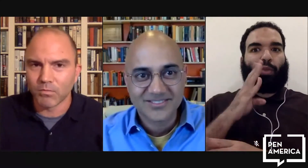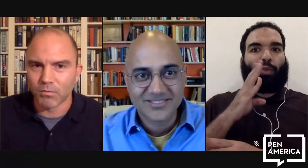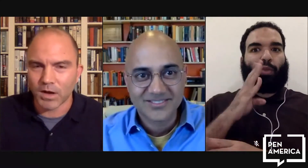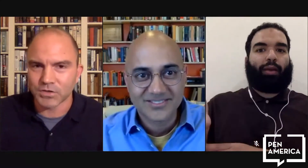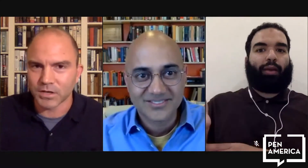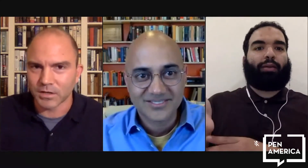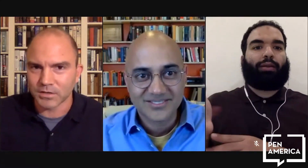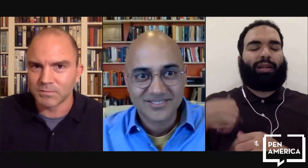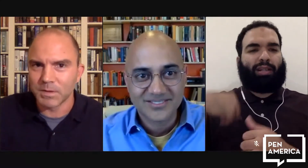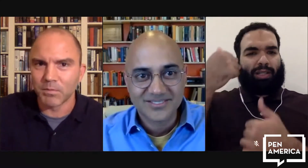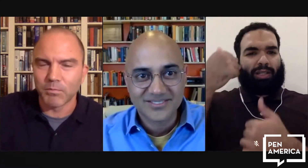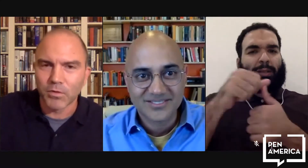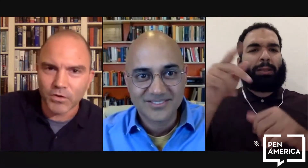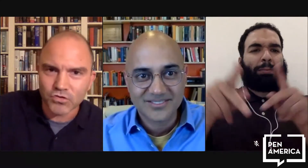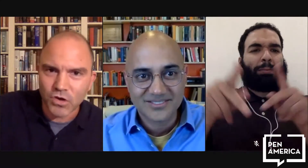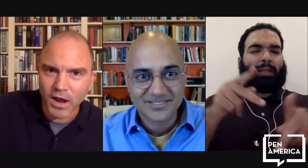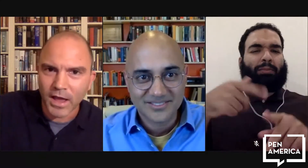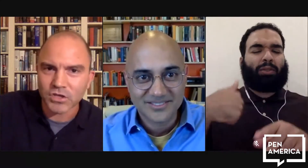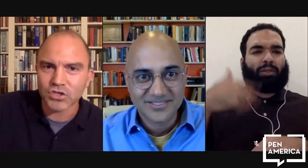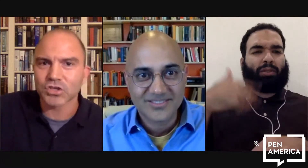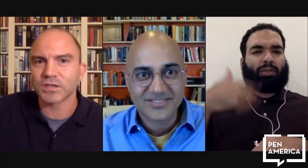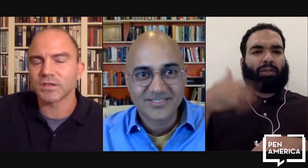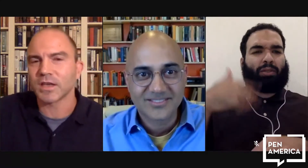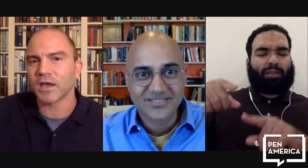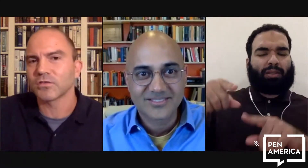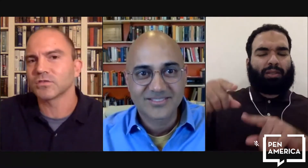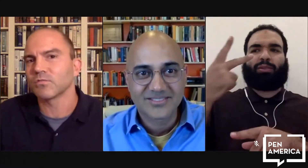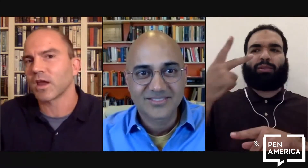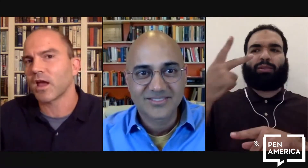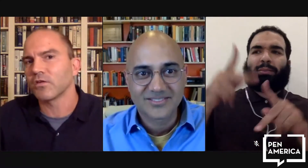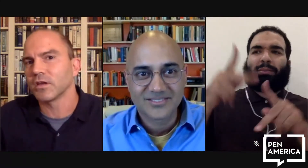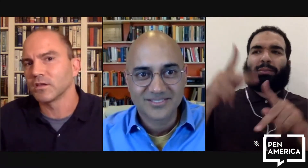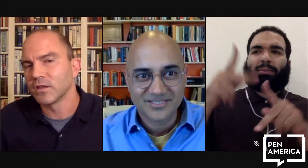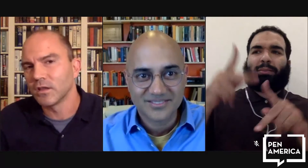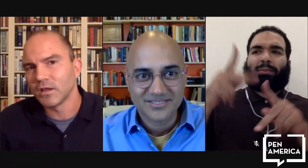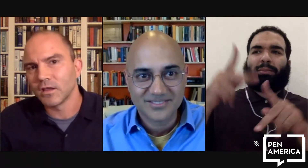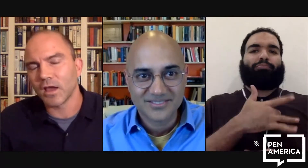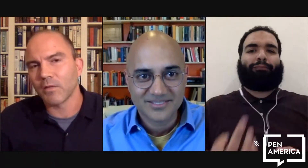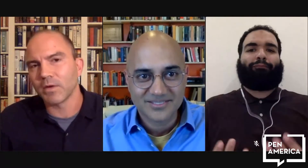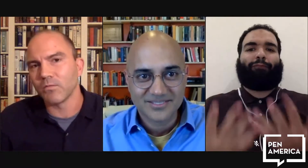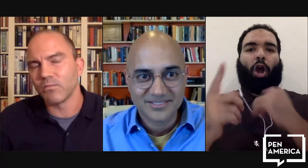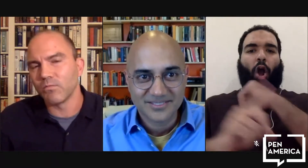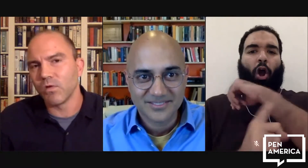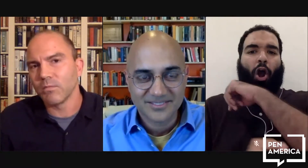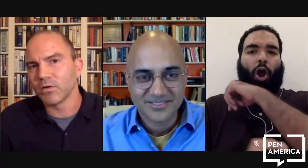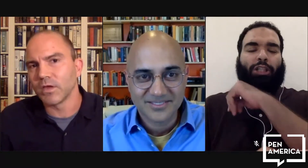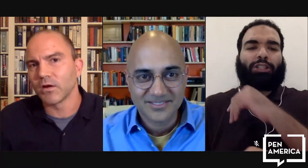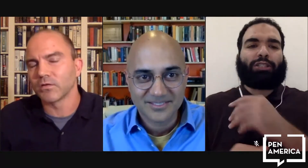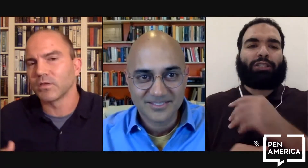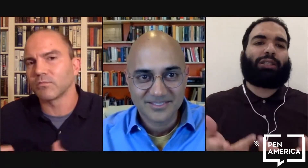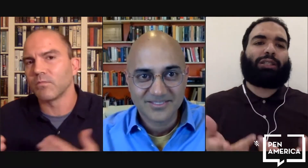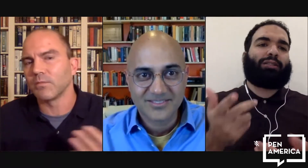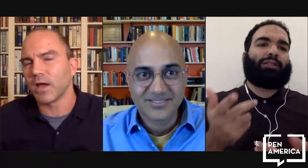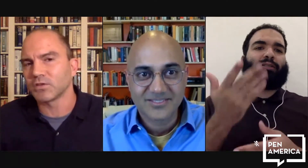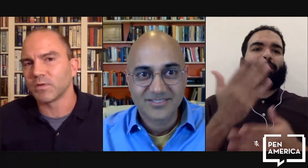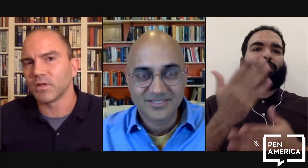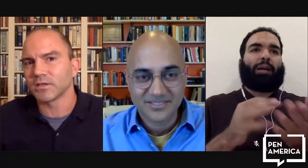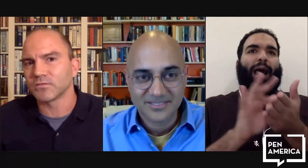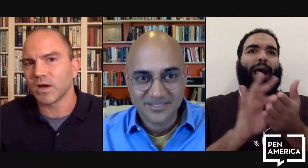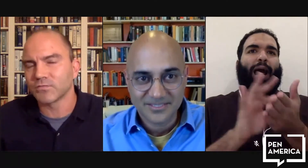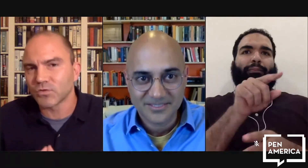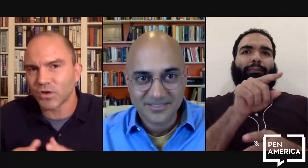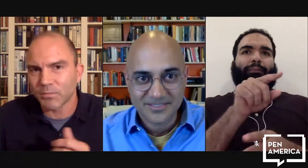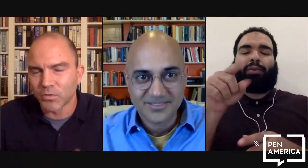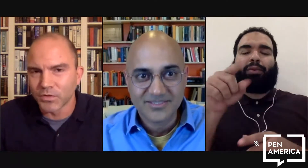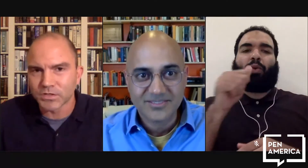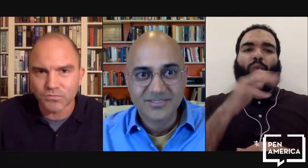people were watching like these people burn their trash at this house. We're counting how many women are there that might match bin Laden's